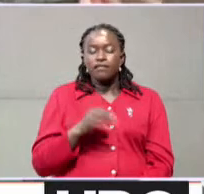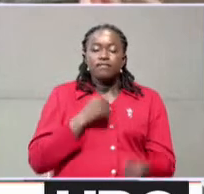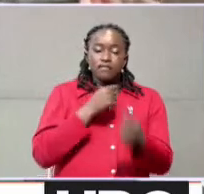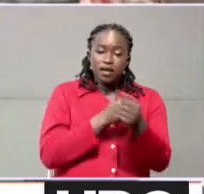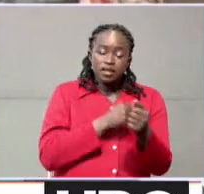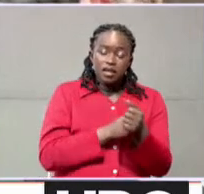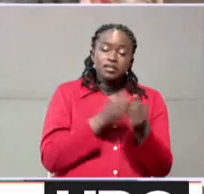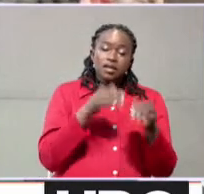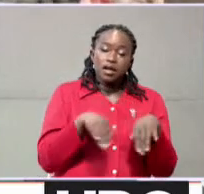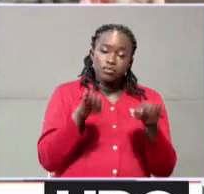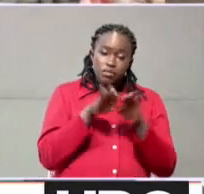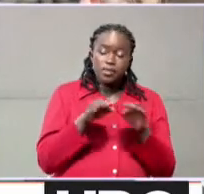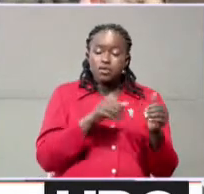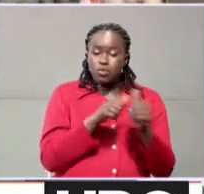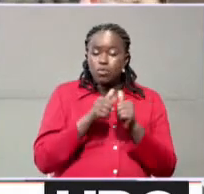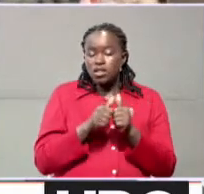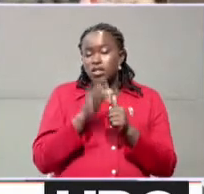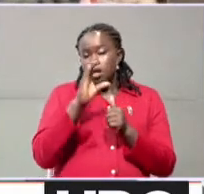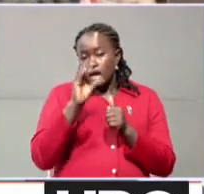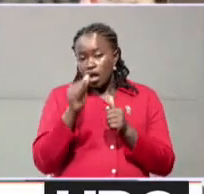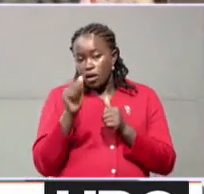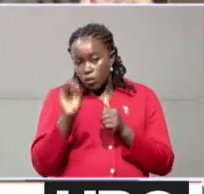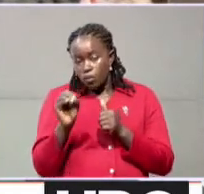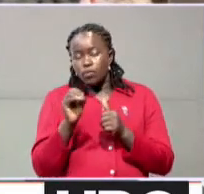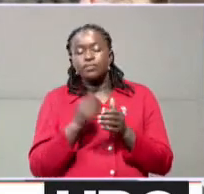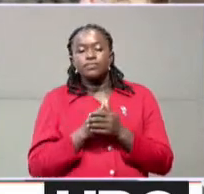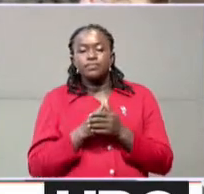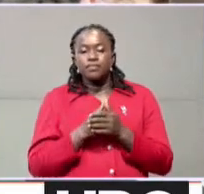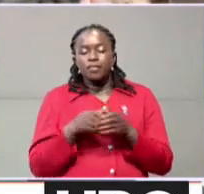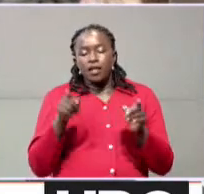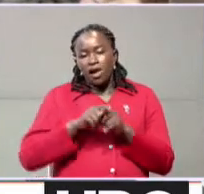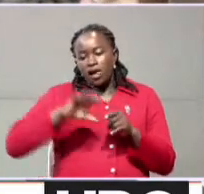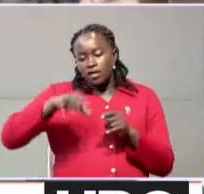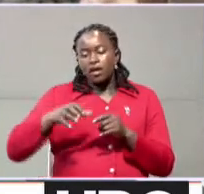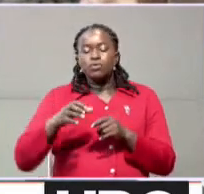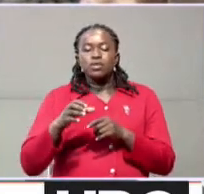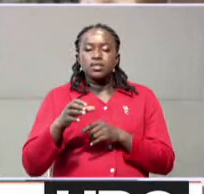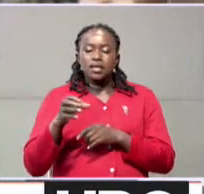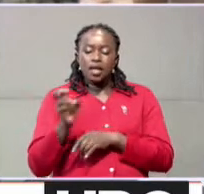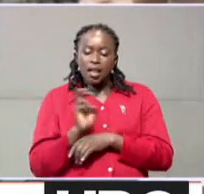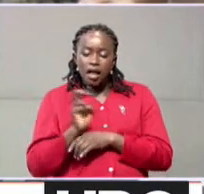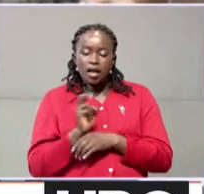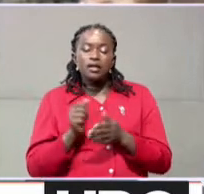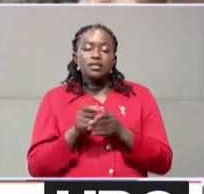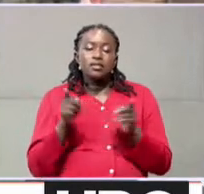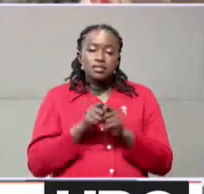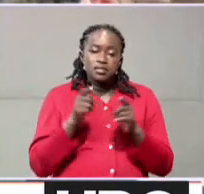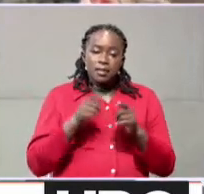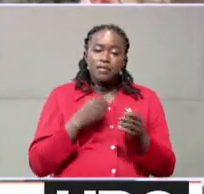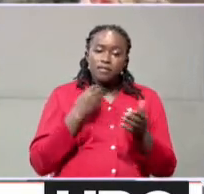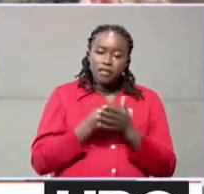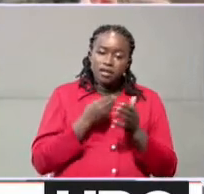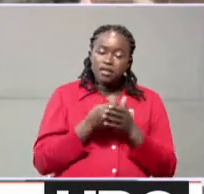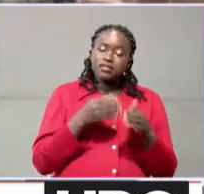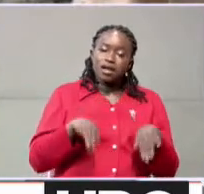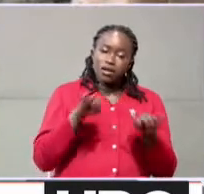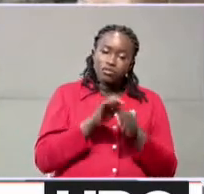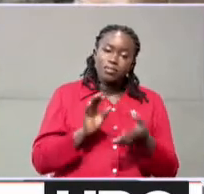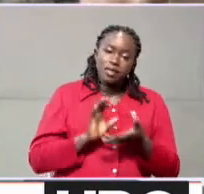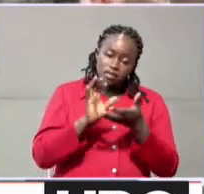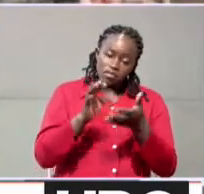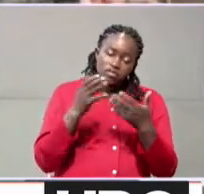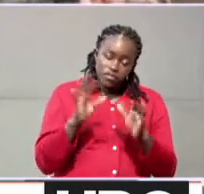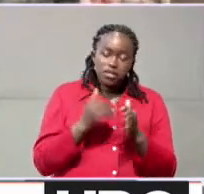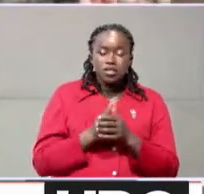agreement with the chief administrative officer stroke town clerk we have availed these financing agreements